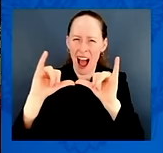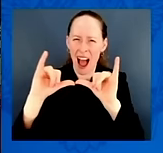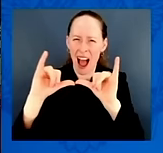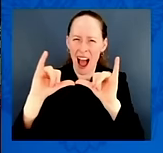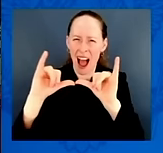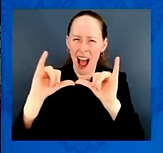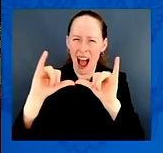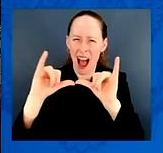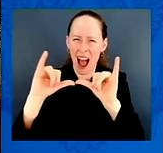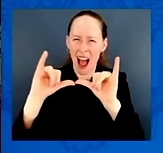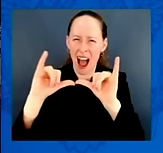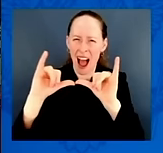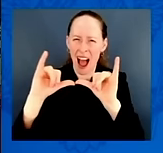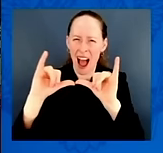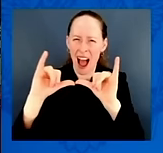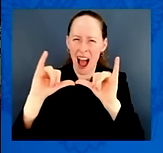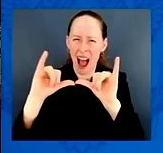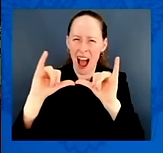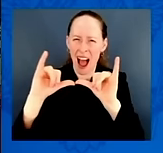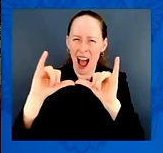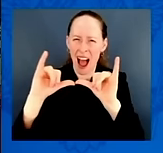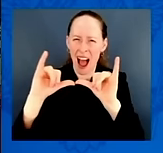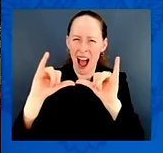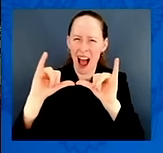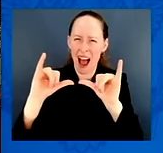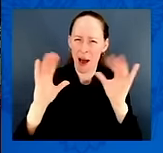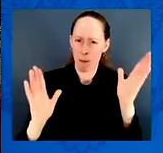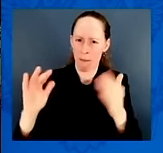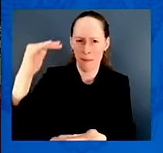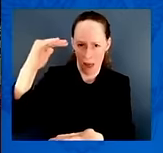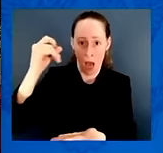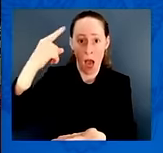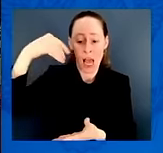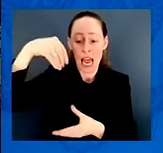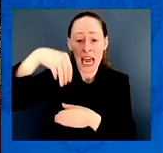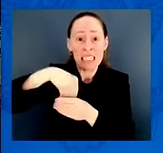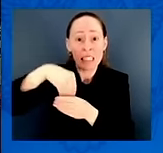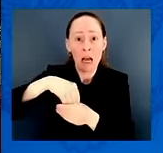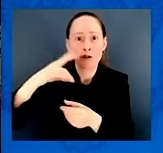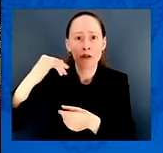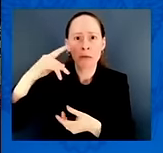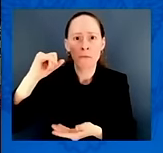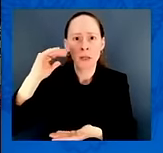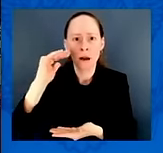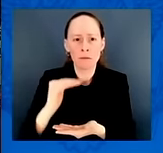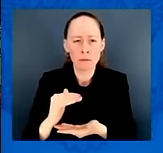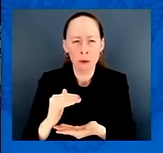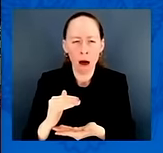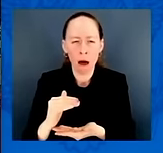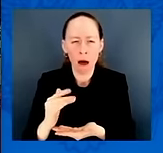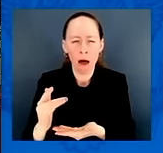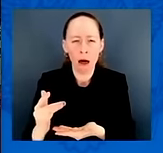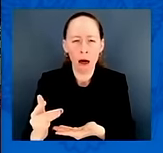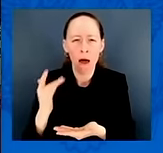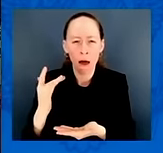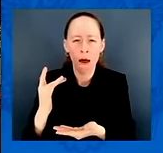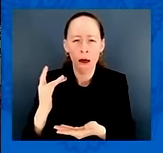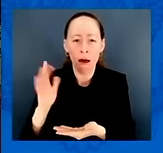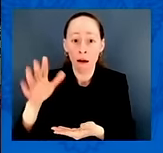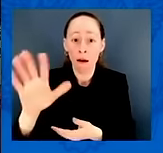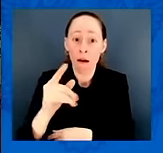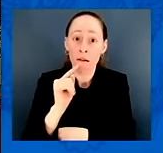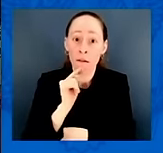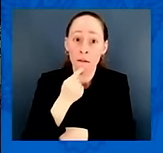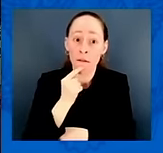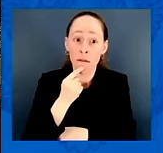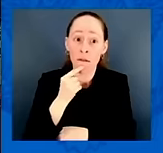lot smaller. Here we go again, dude. No, I'm not joking. It's called shrinkflation. Pass Bobby Casey's